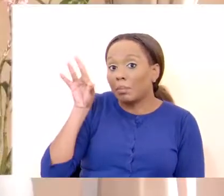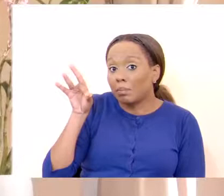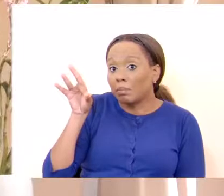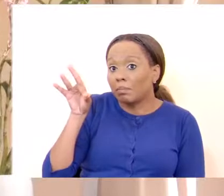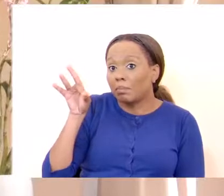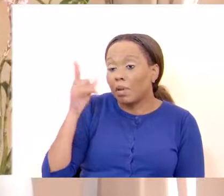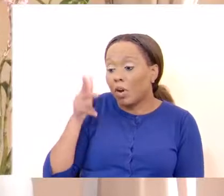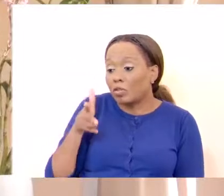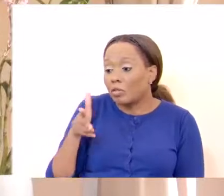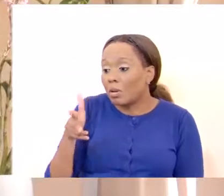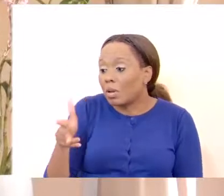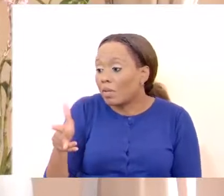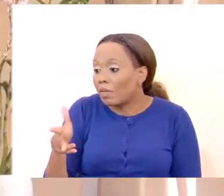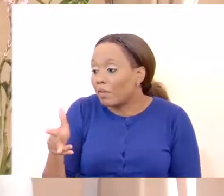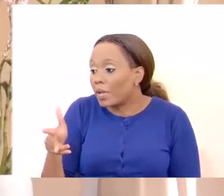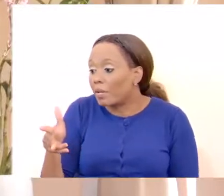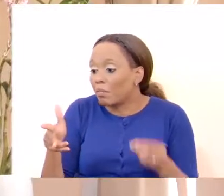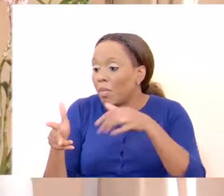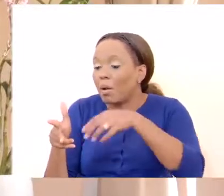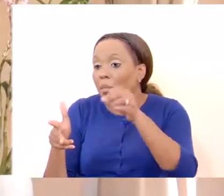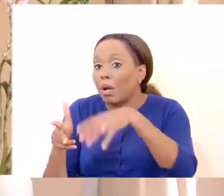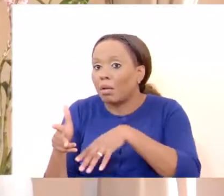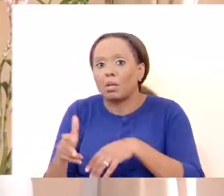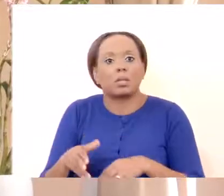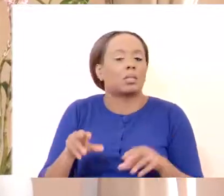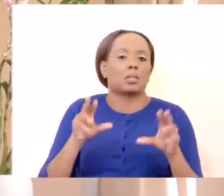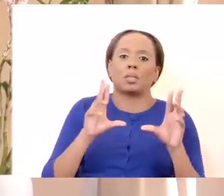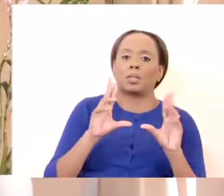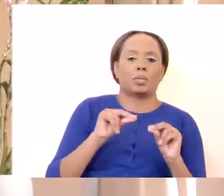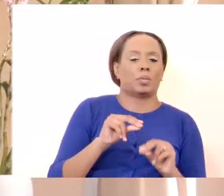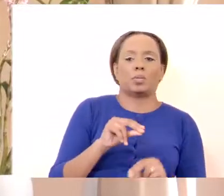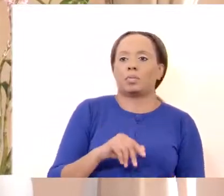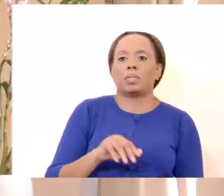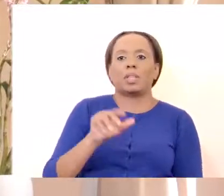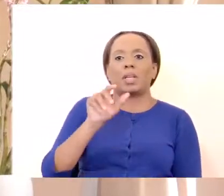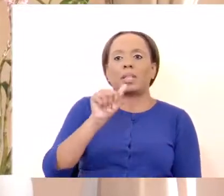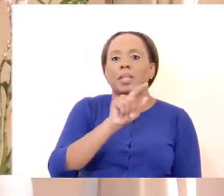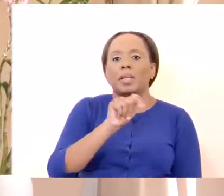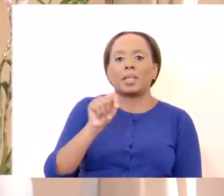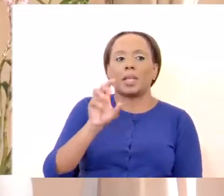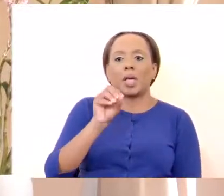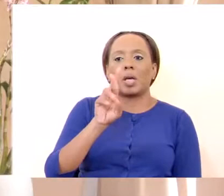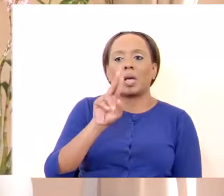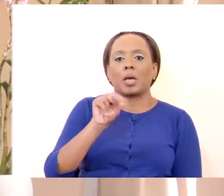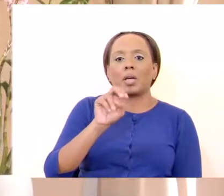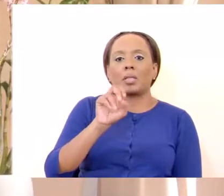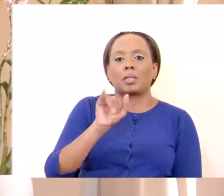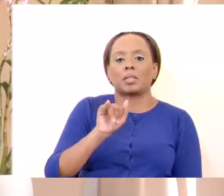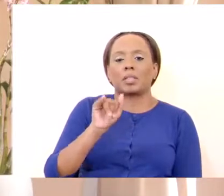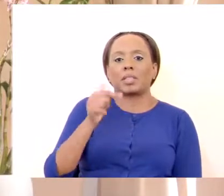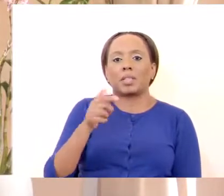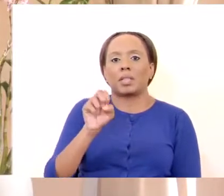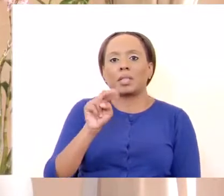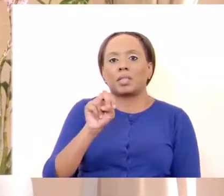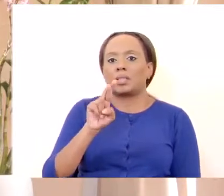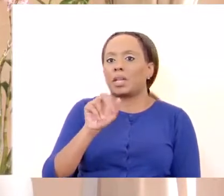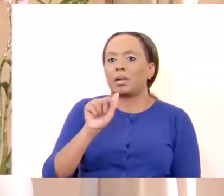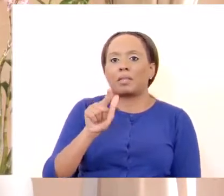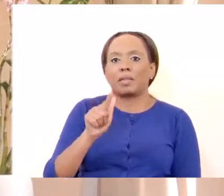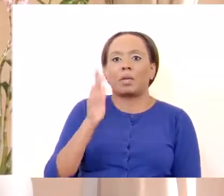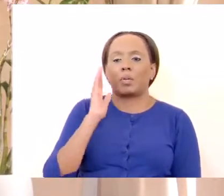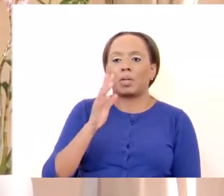Not at this point in time, and I think the Attorney General would have addressed that, but it is still not being considered.